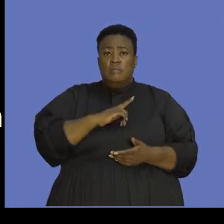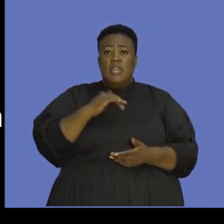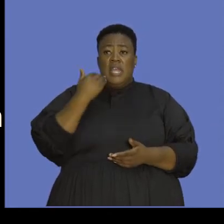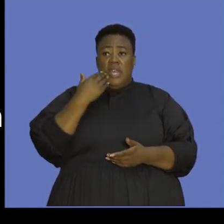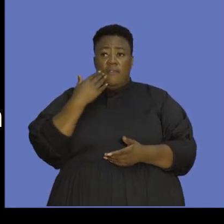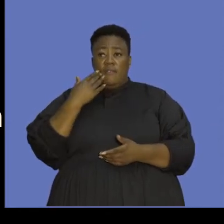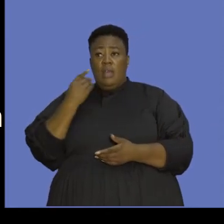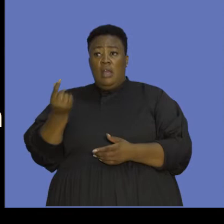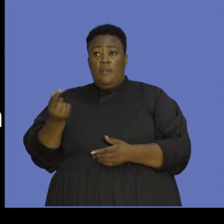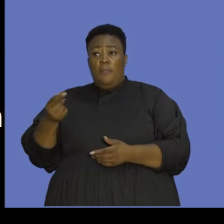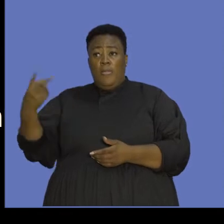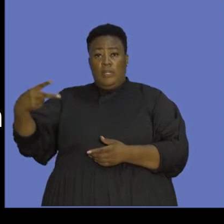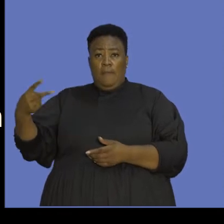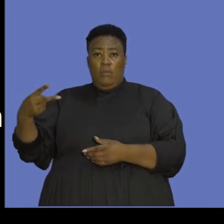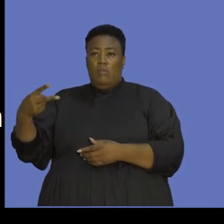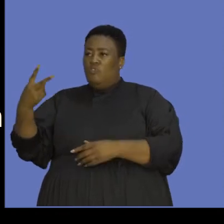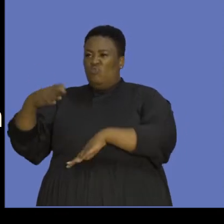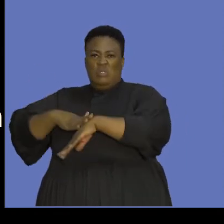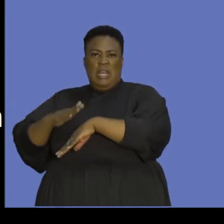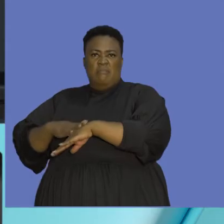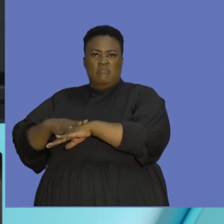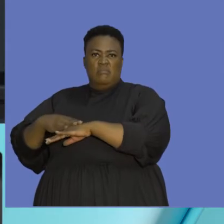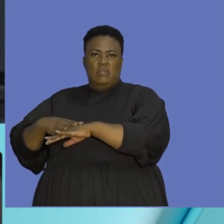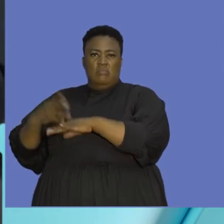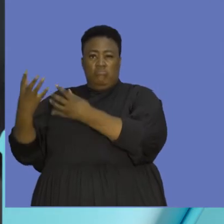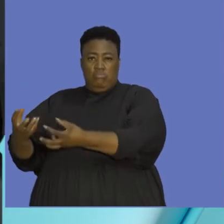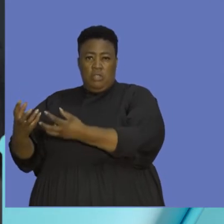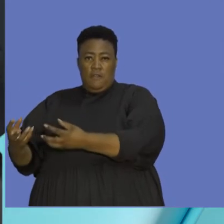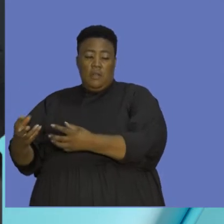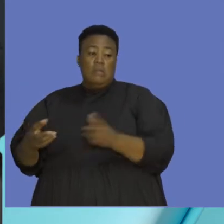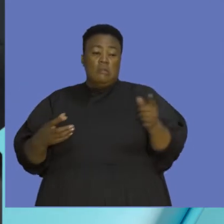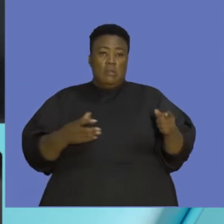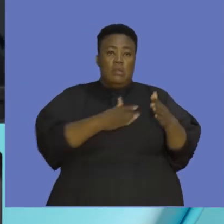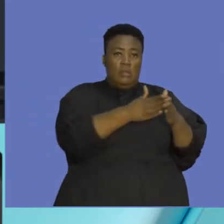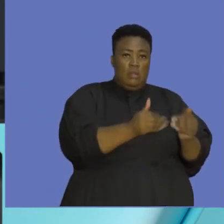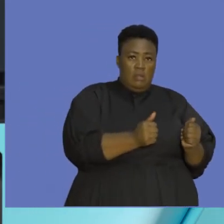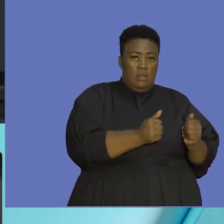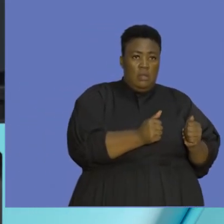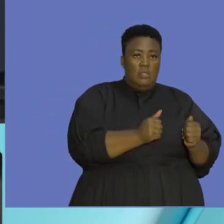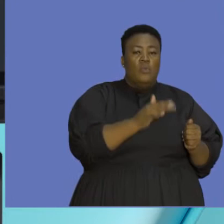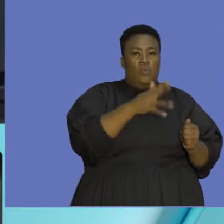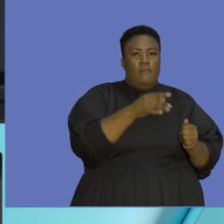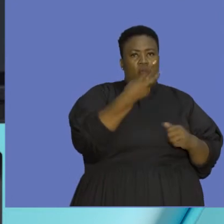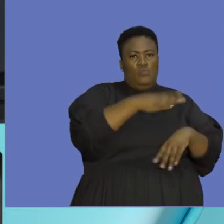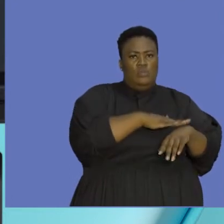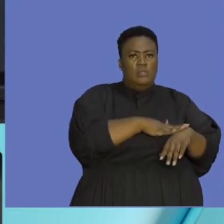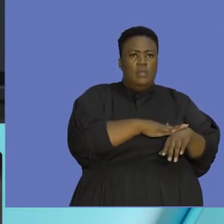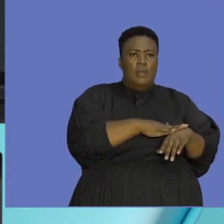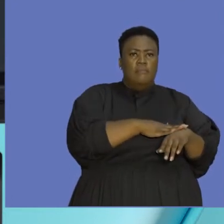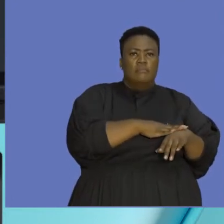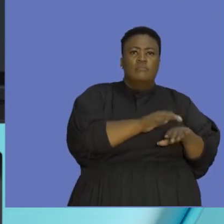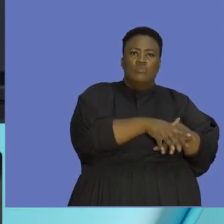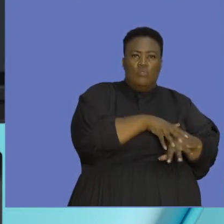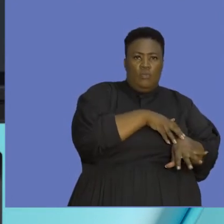This tells me that if I double the mass, so I make it 2 times bigger, the acceleration will become 2